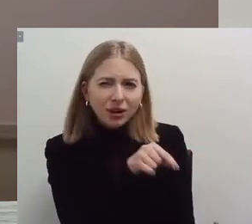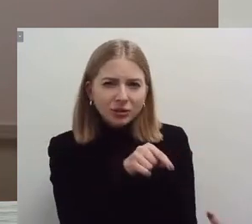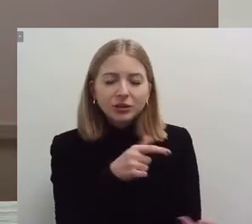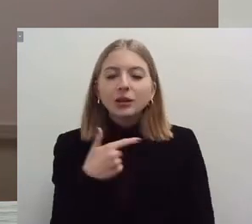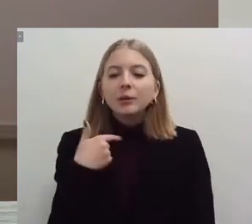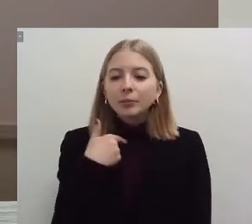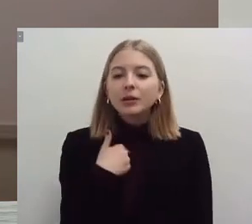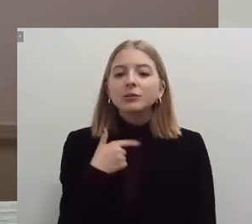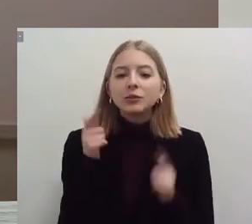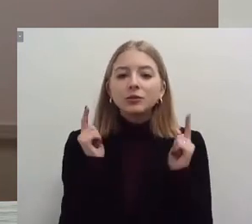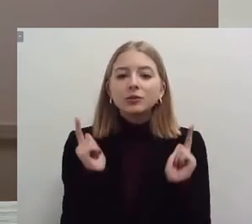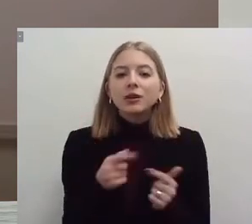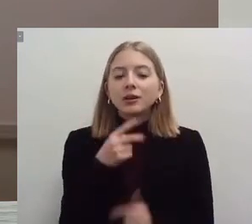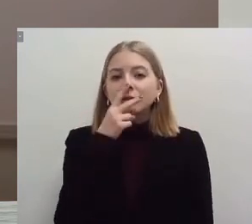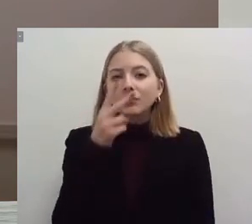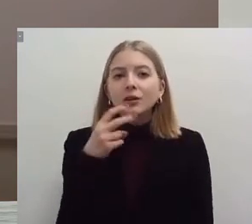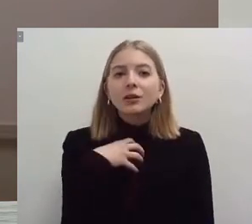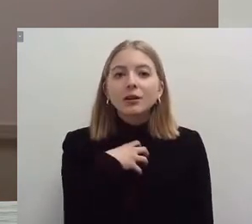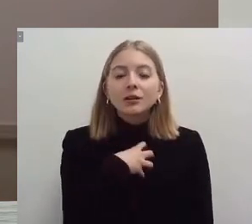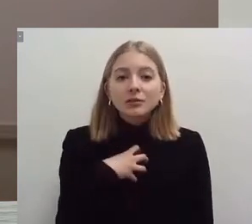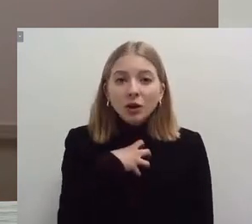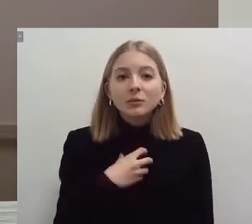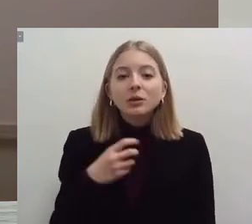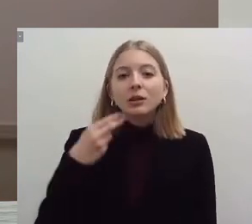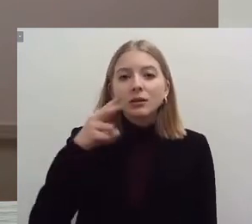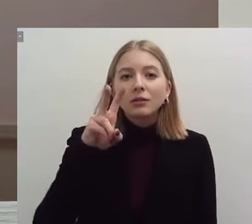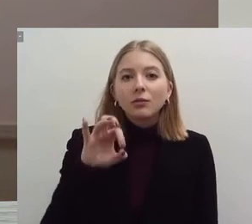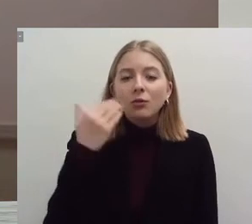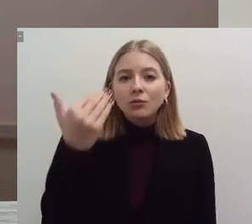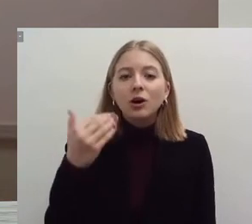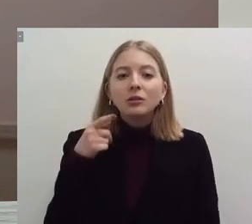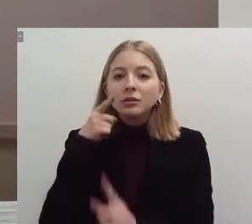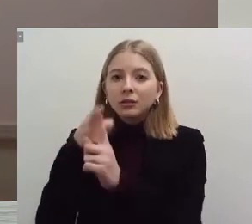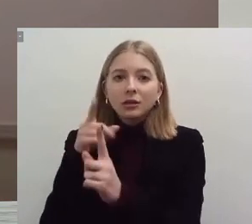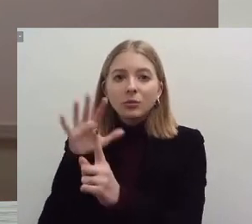NGOs job is to not to give up.